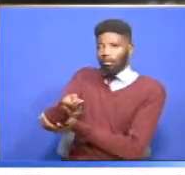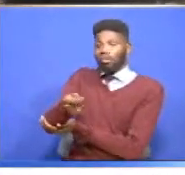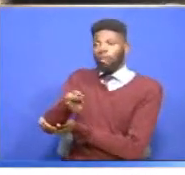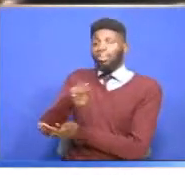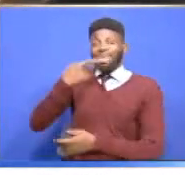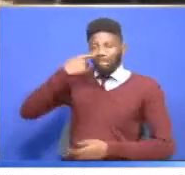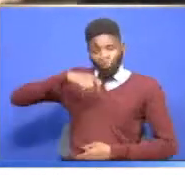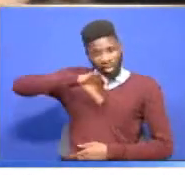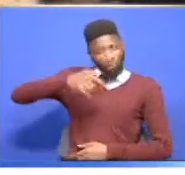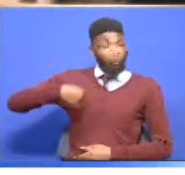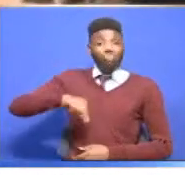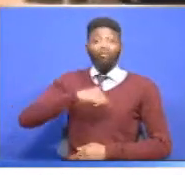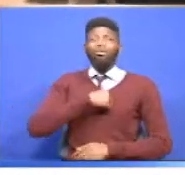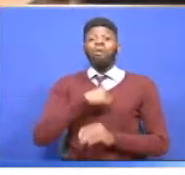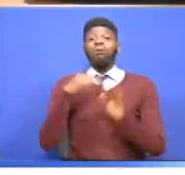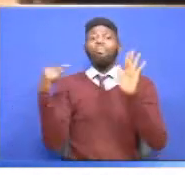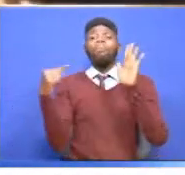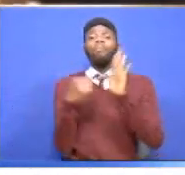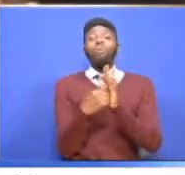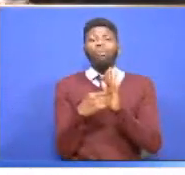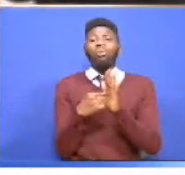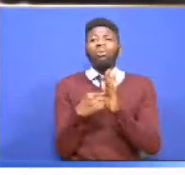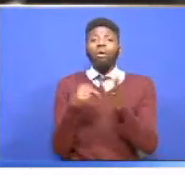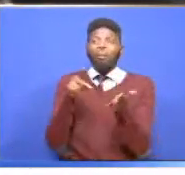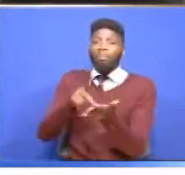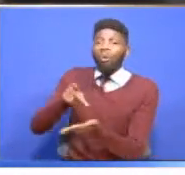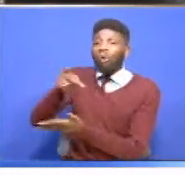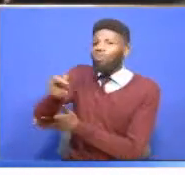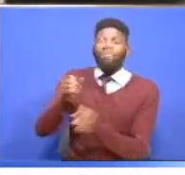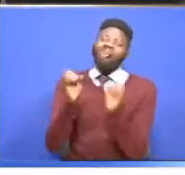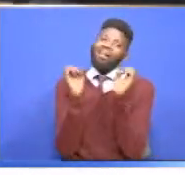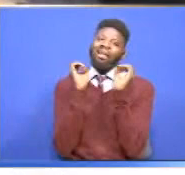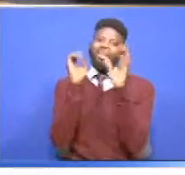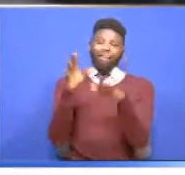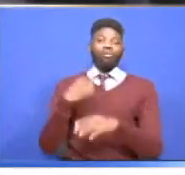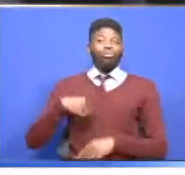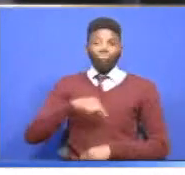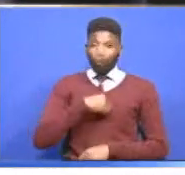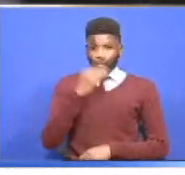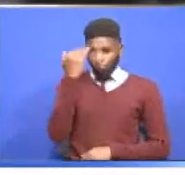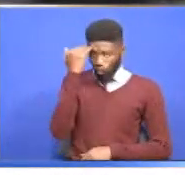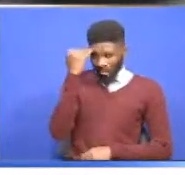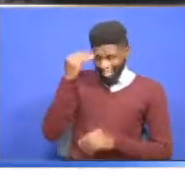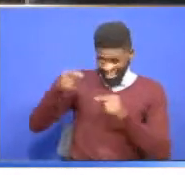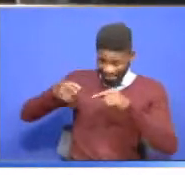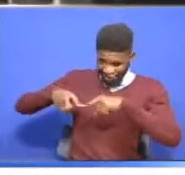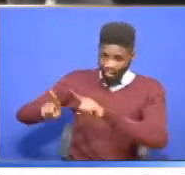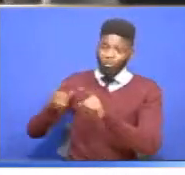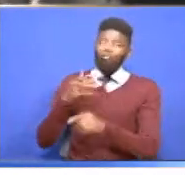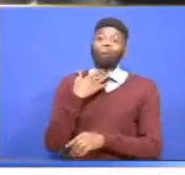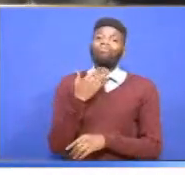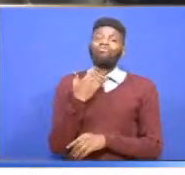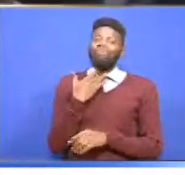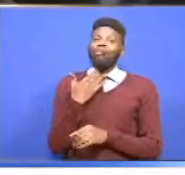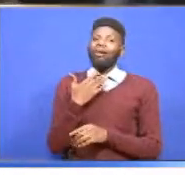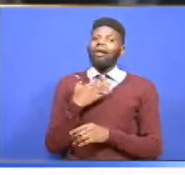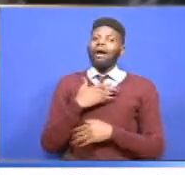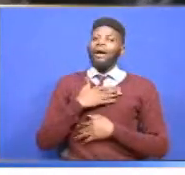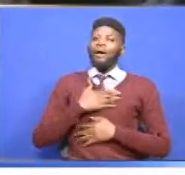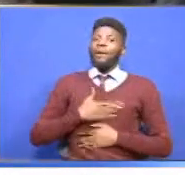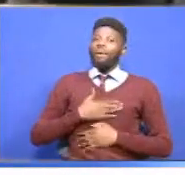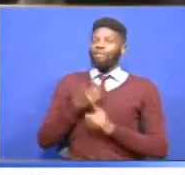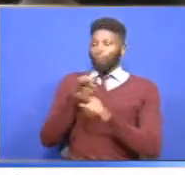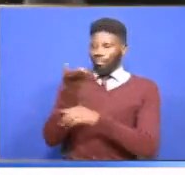we have not pointed any issue about procurement because we know that is where they want to get off the hook. We have not pointed any